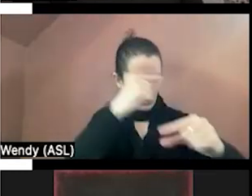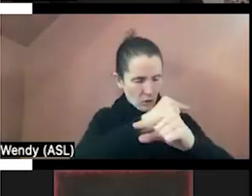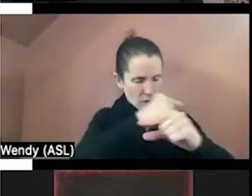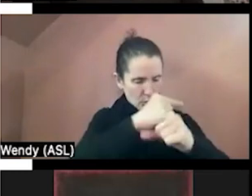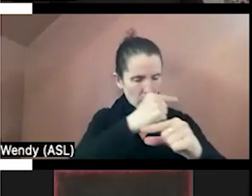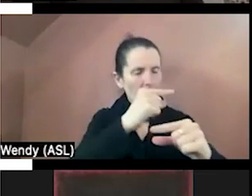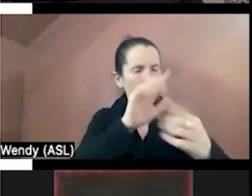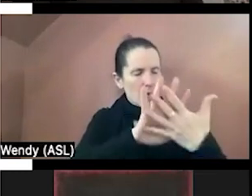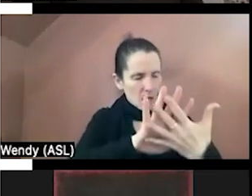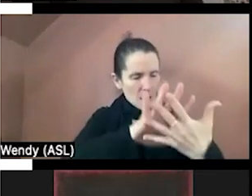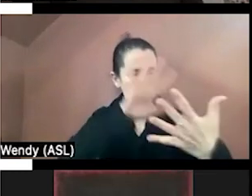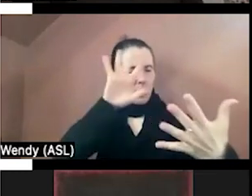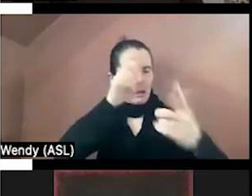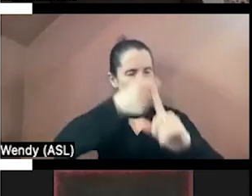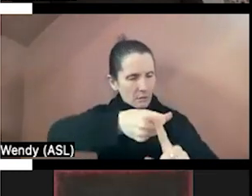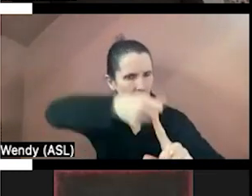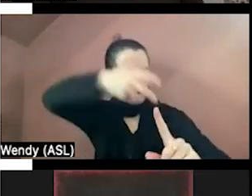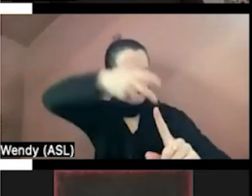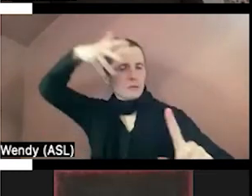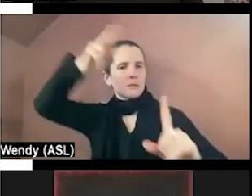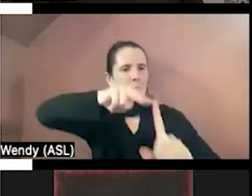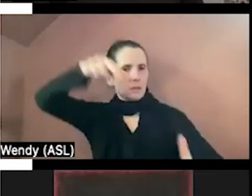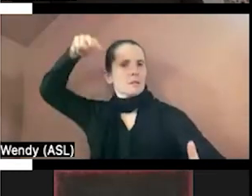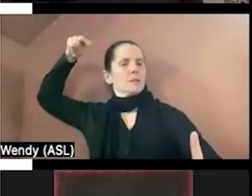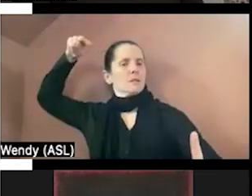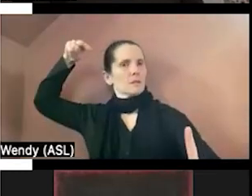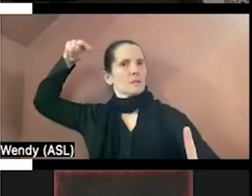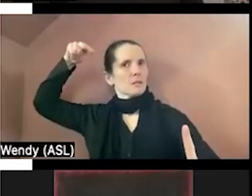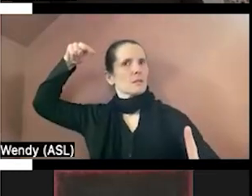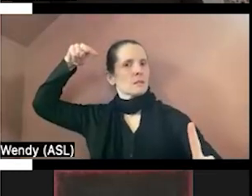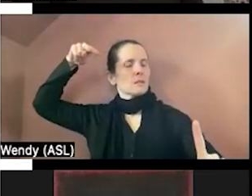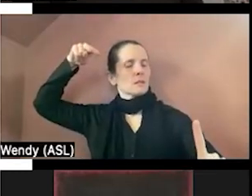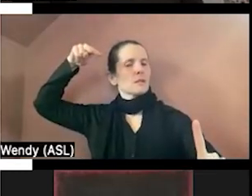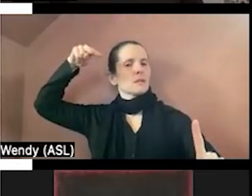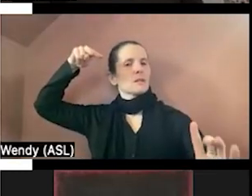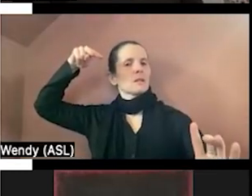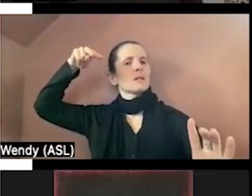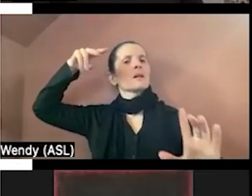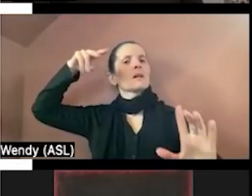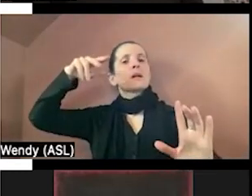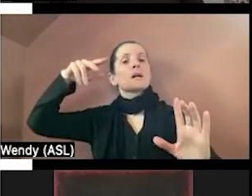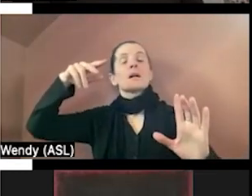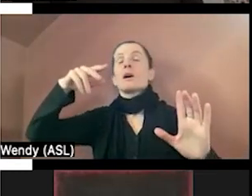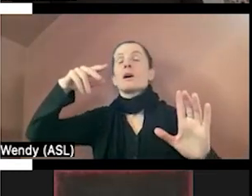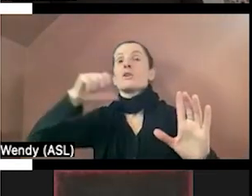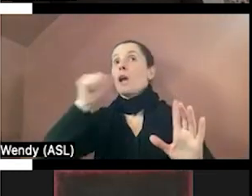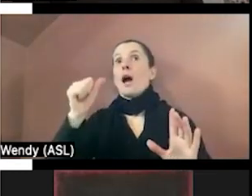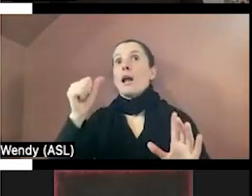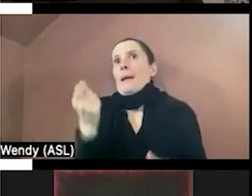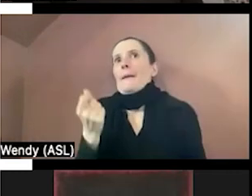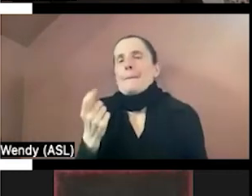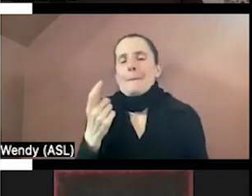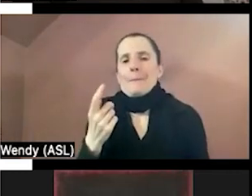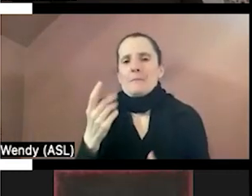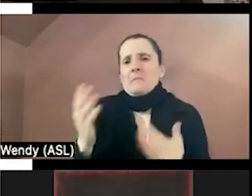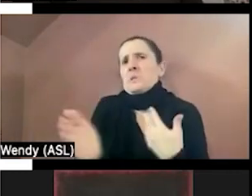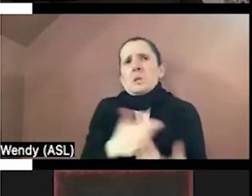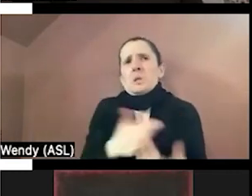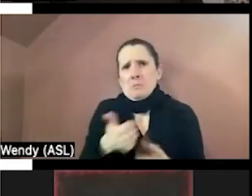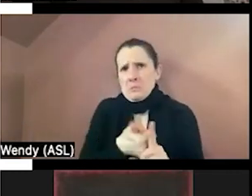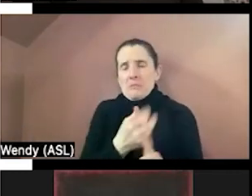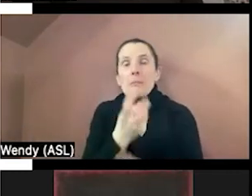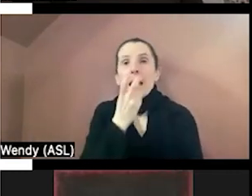higher in more abstract fields and produce maths, not only despite blindness, but even, I would